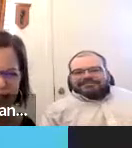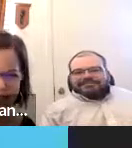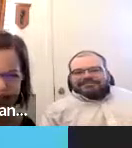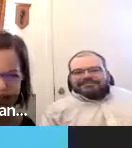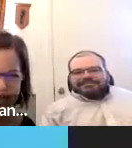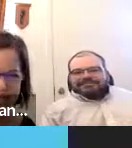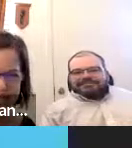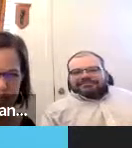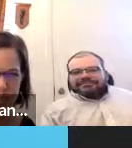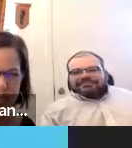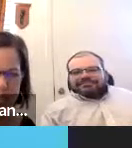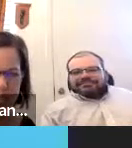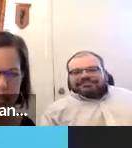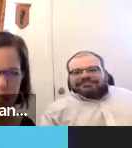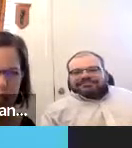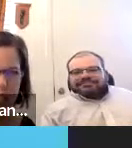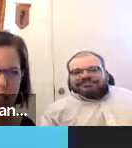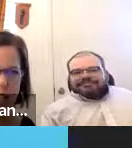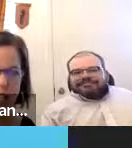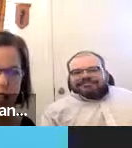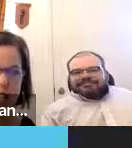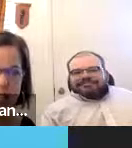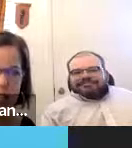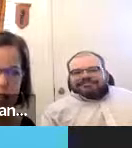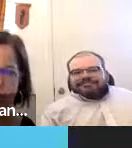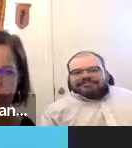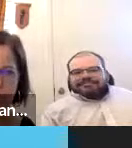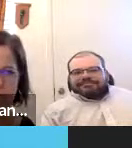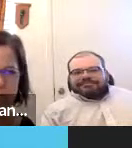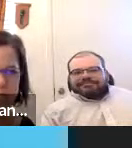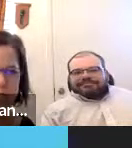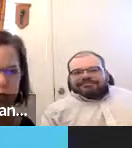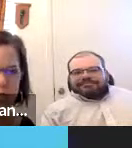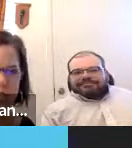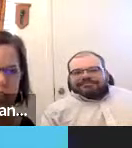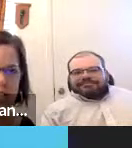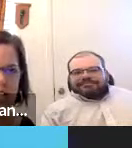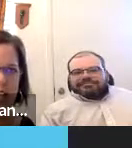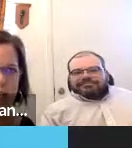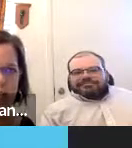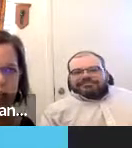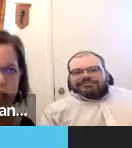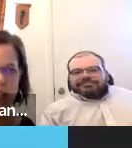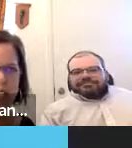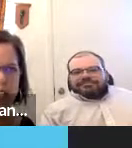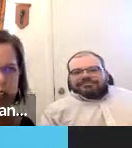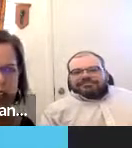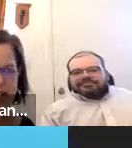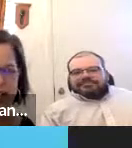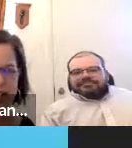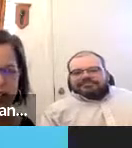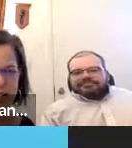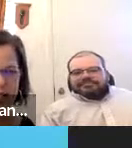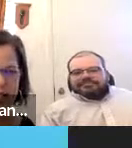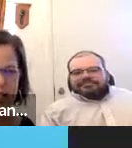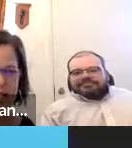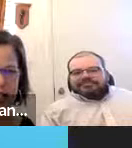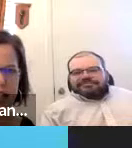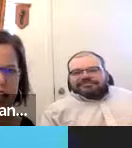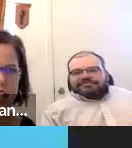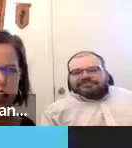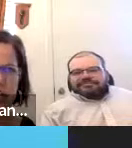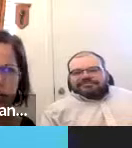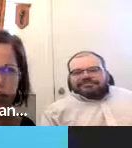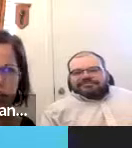And it's been, I think Hazel, just because she's the oldest, has really taught us a lot of lessons in that, and